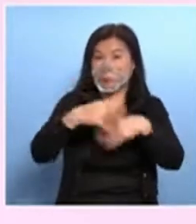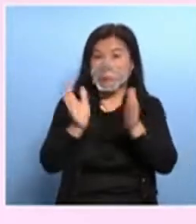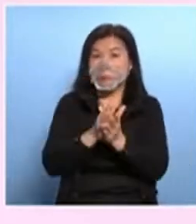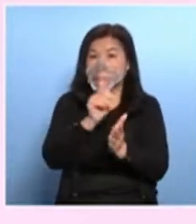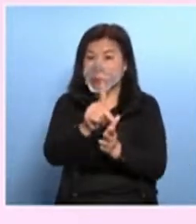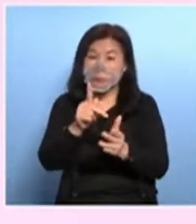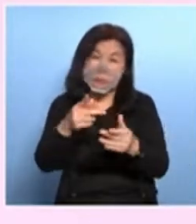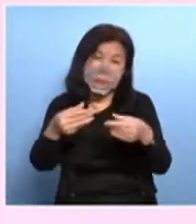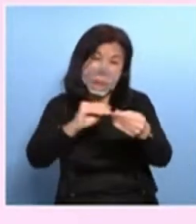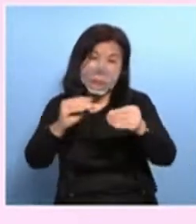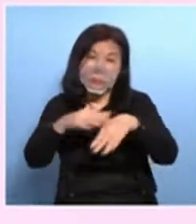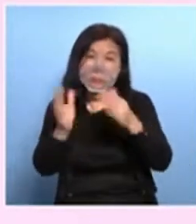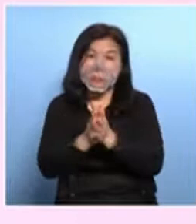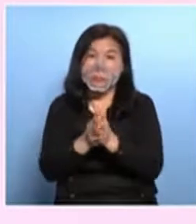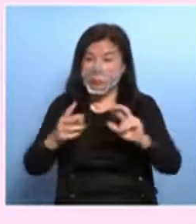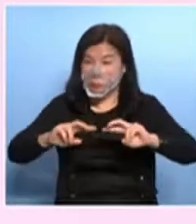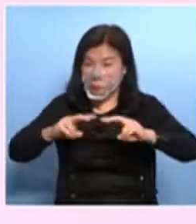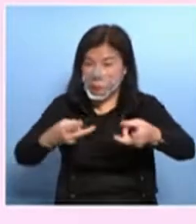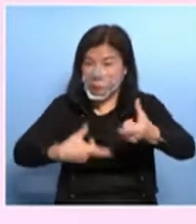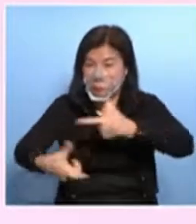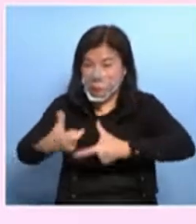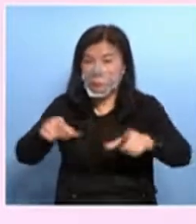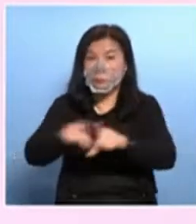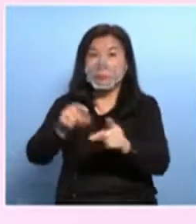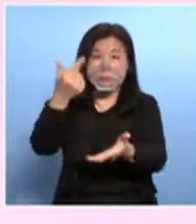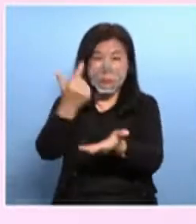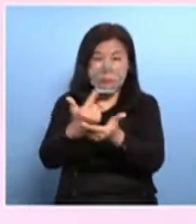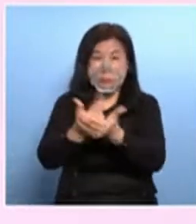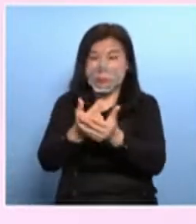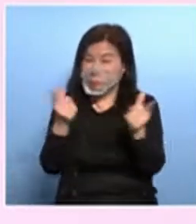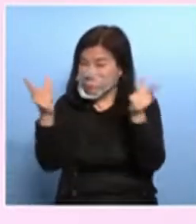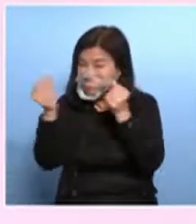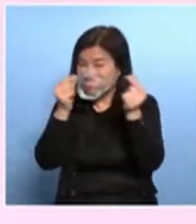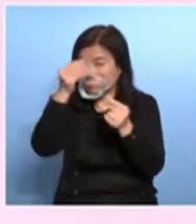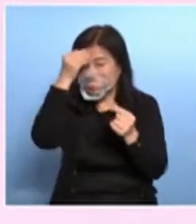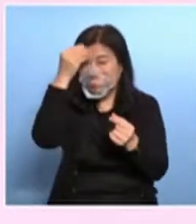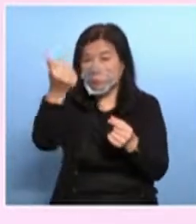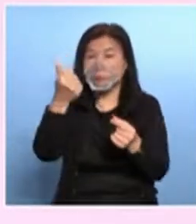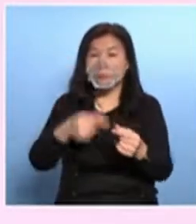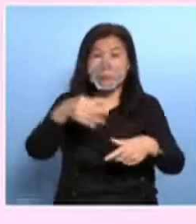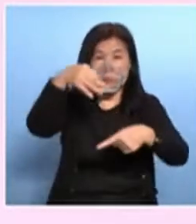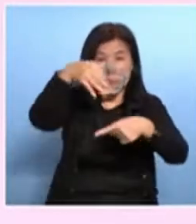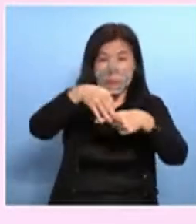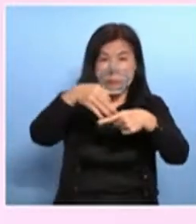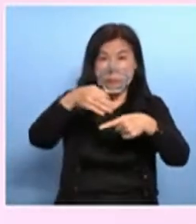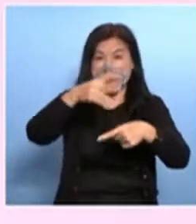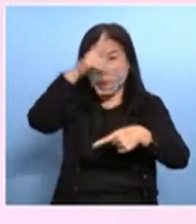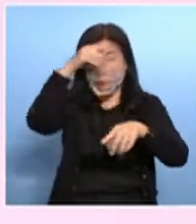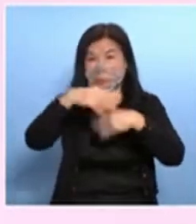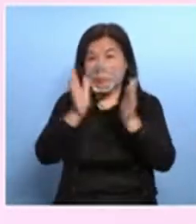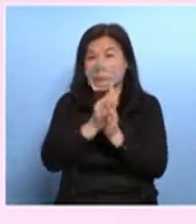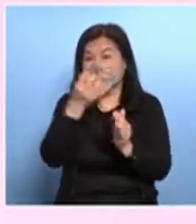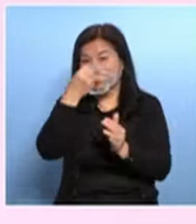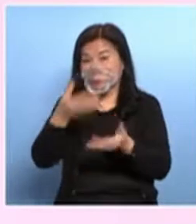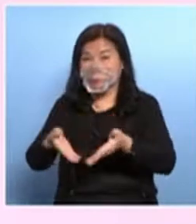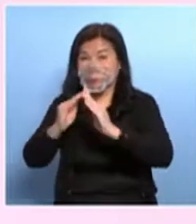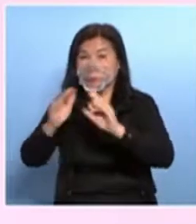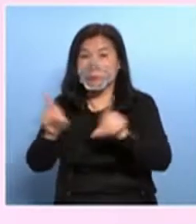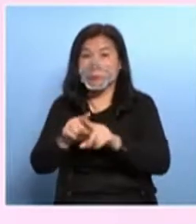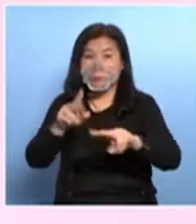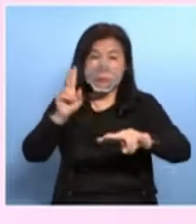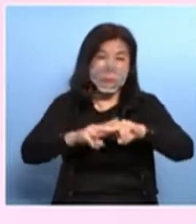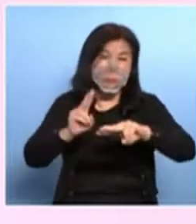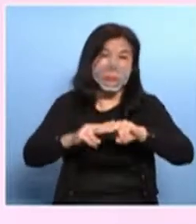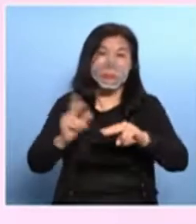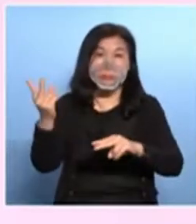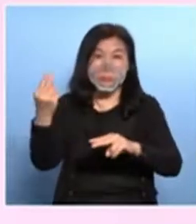of which are the first issuance among Asian governments and have established an important reference benchmark for the thriving development of the bond markets in Hong